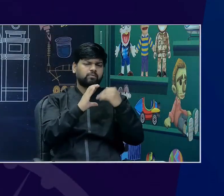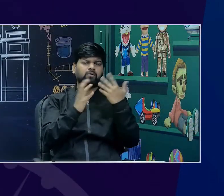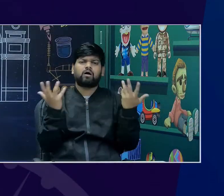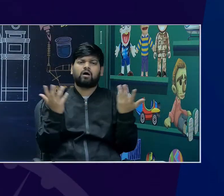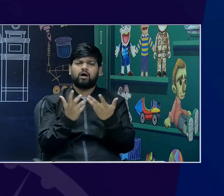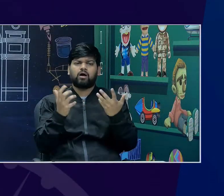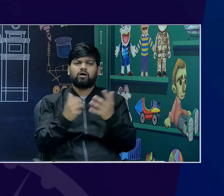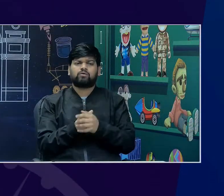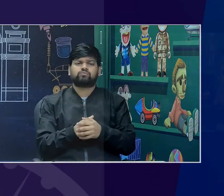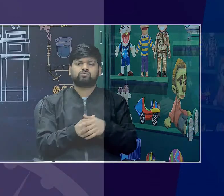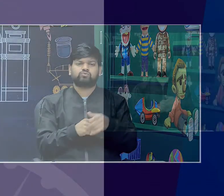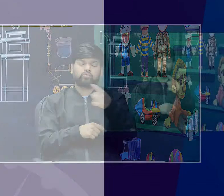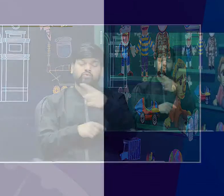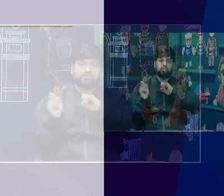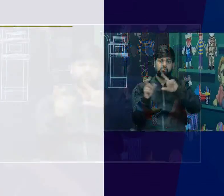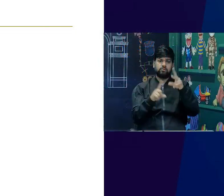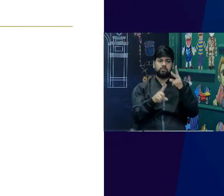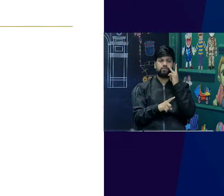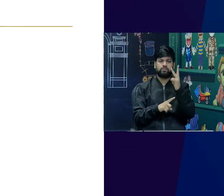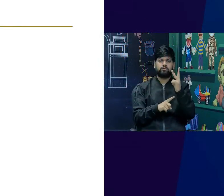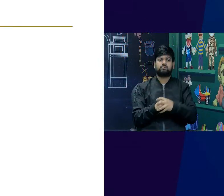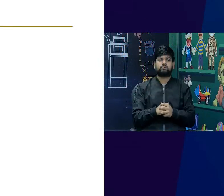It is